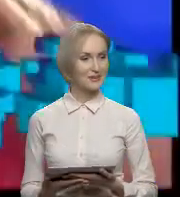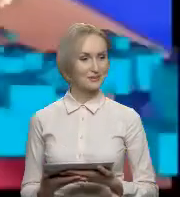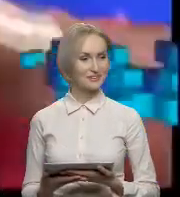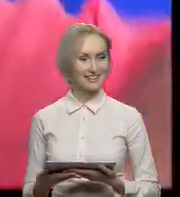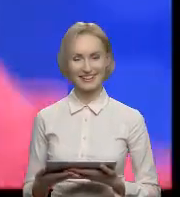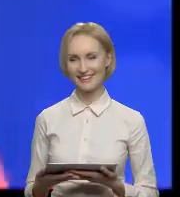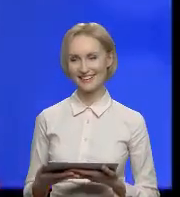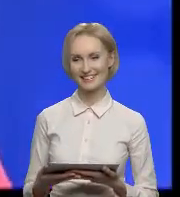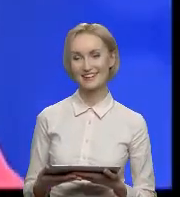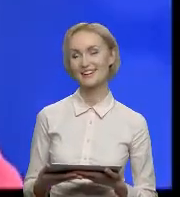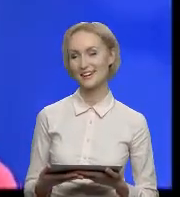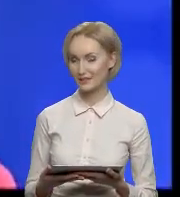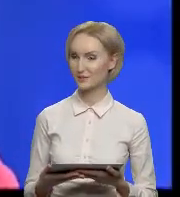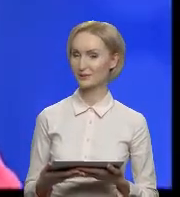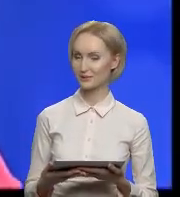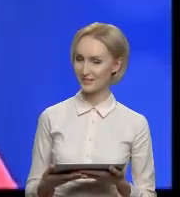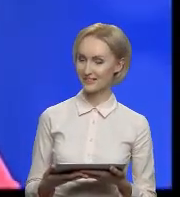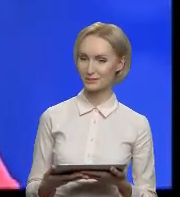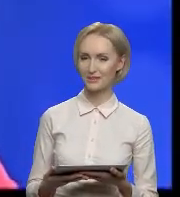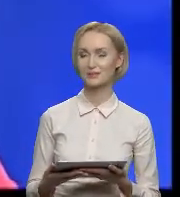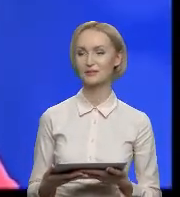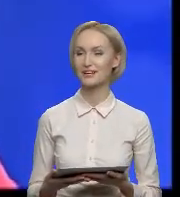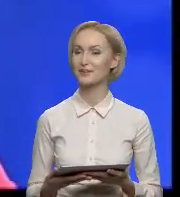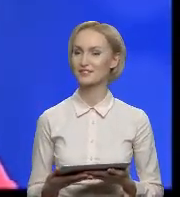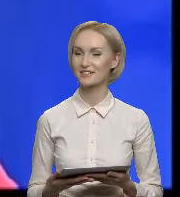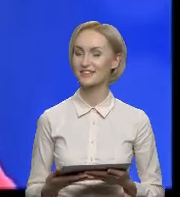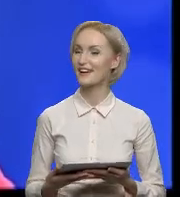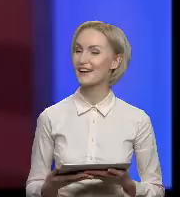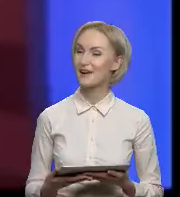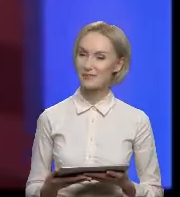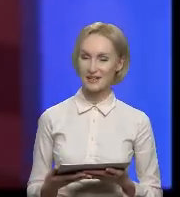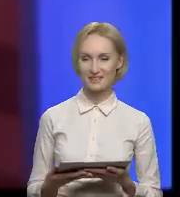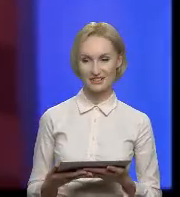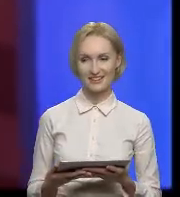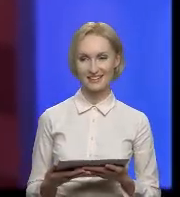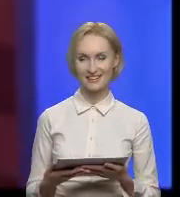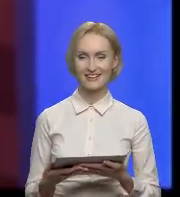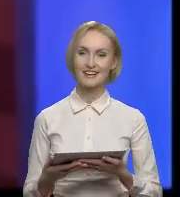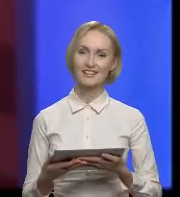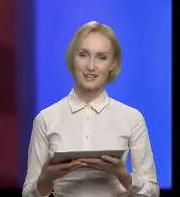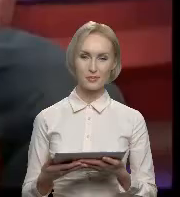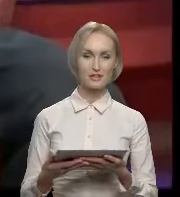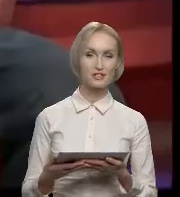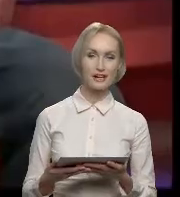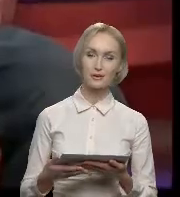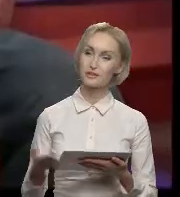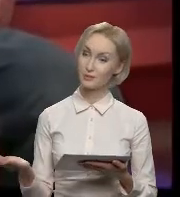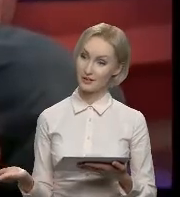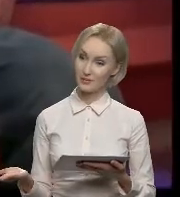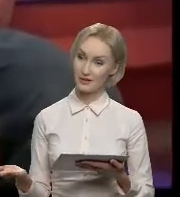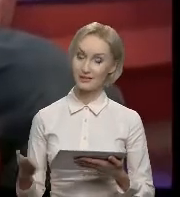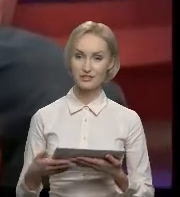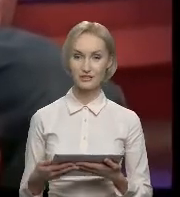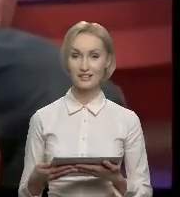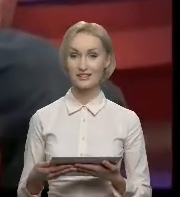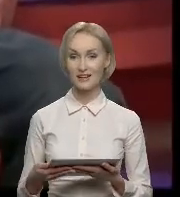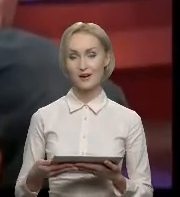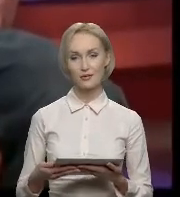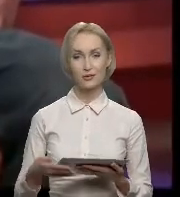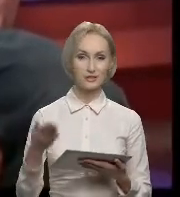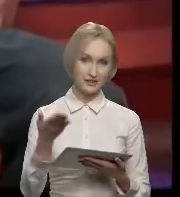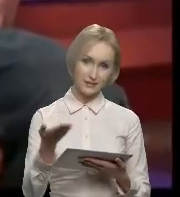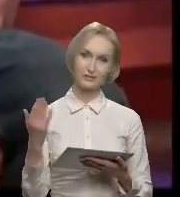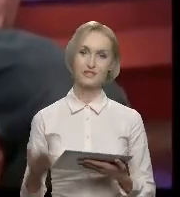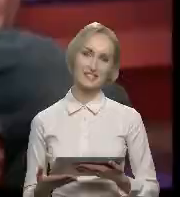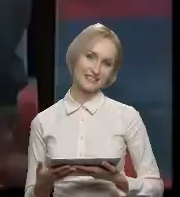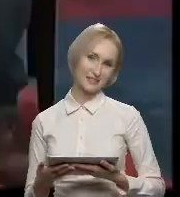He act like he can't trust me. Like one time I was cooking for him. He got in there and say, what you put in there? You put some acid in there or something? Where am I gonna get some acid